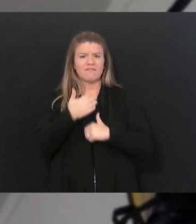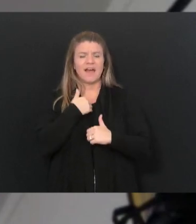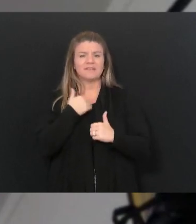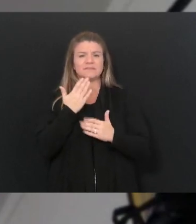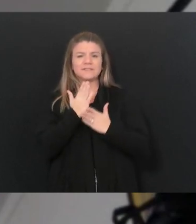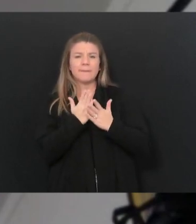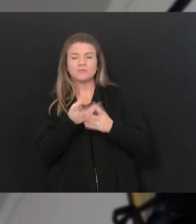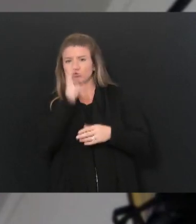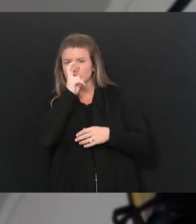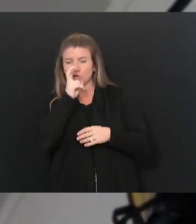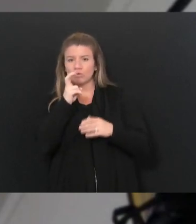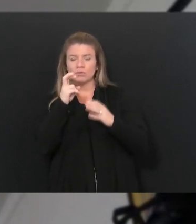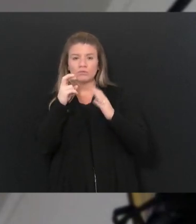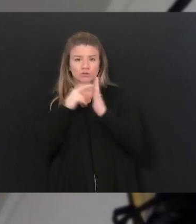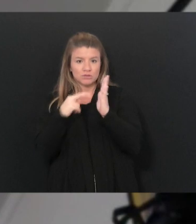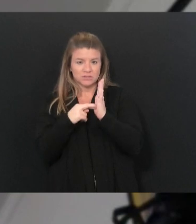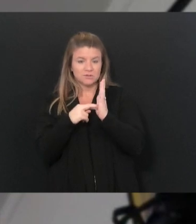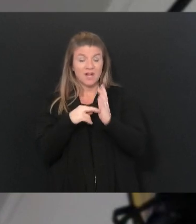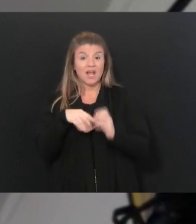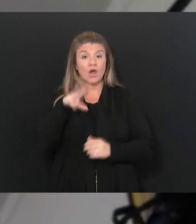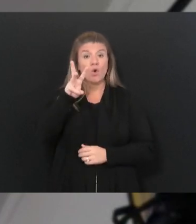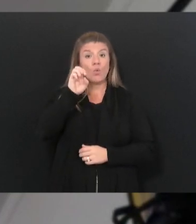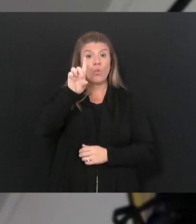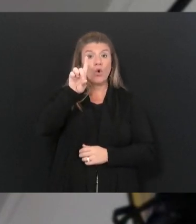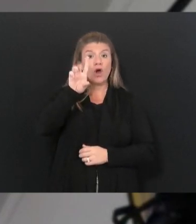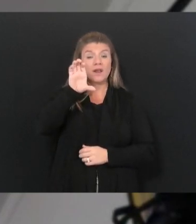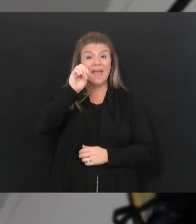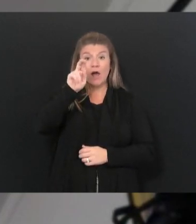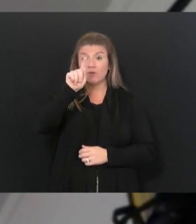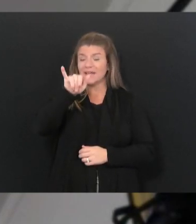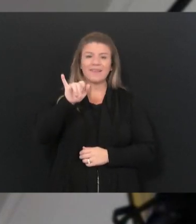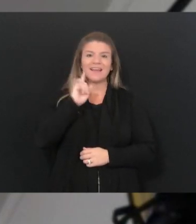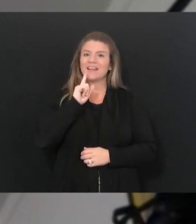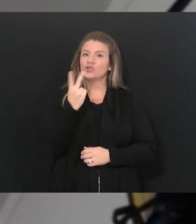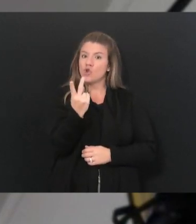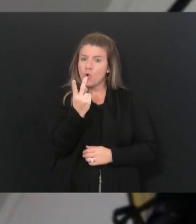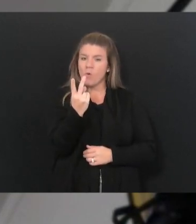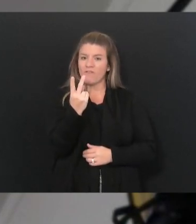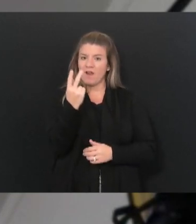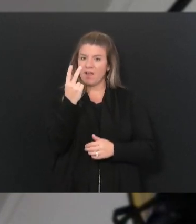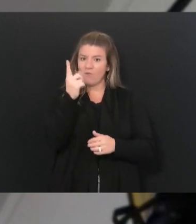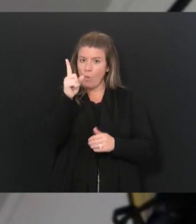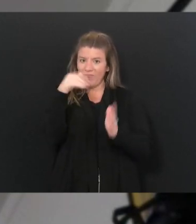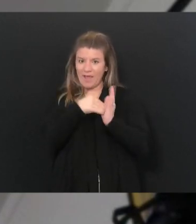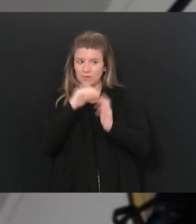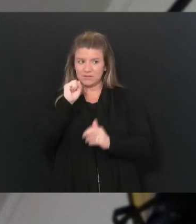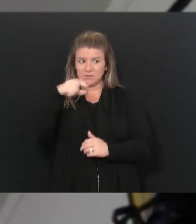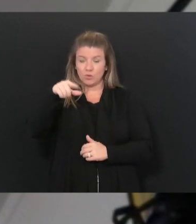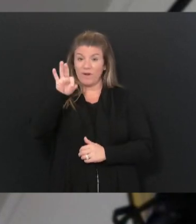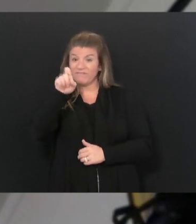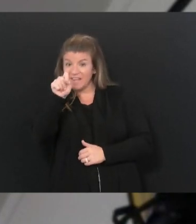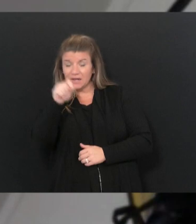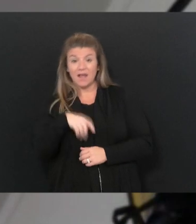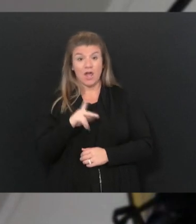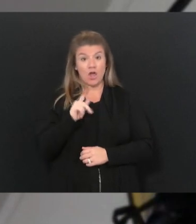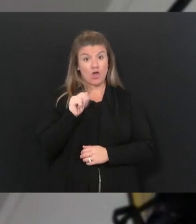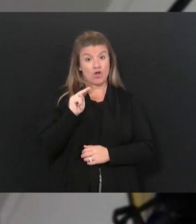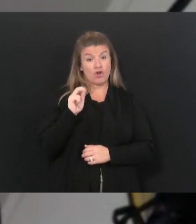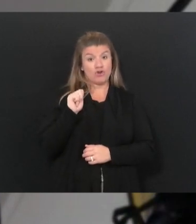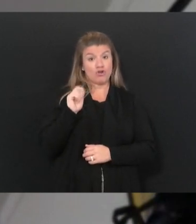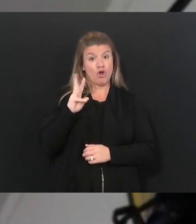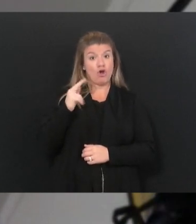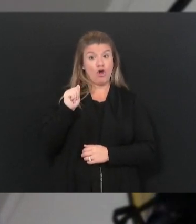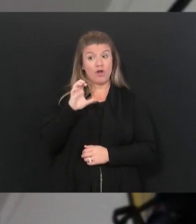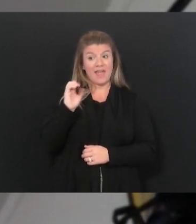restrictions than that. Wood County had 2 per 1,000 square feet. I know Kanawha County had